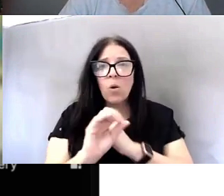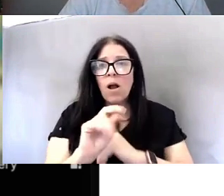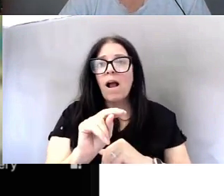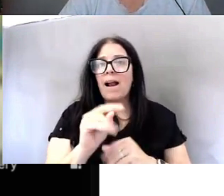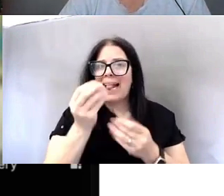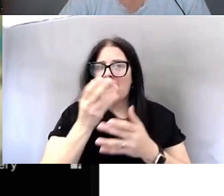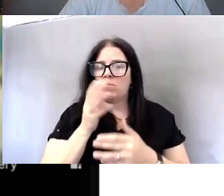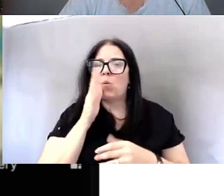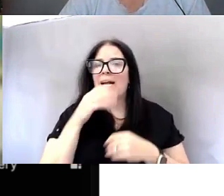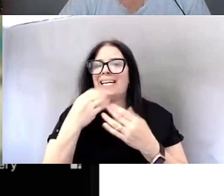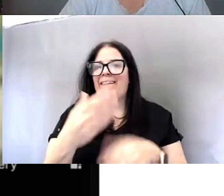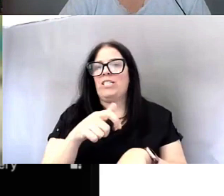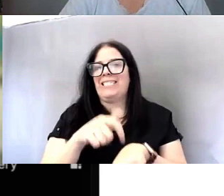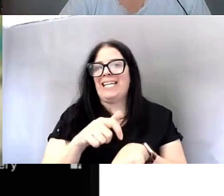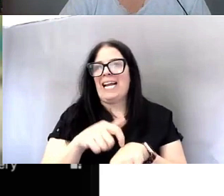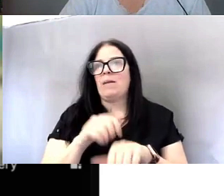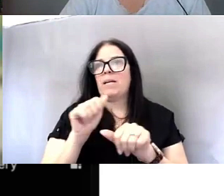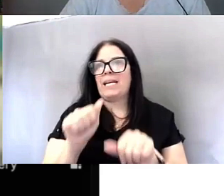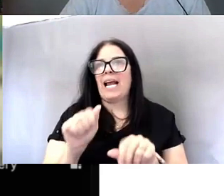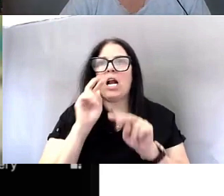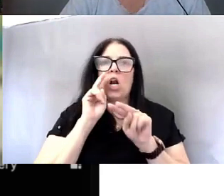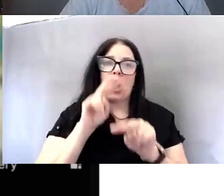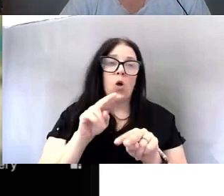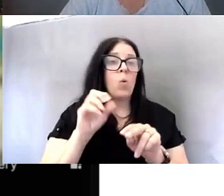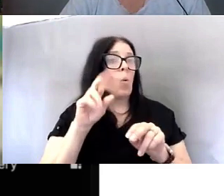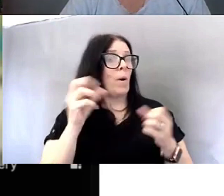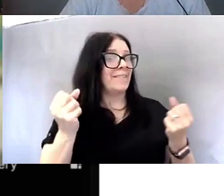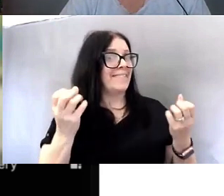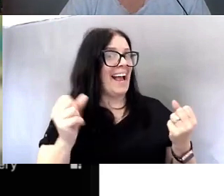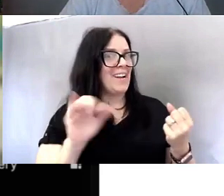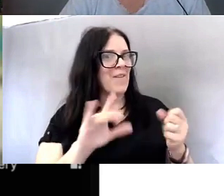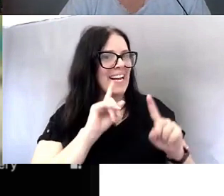you have time and space to speak or sign as well.